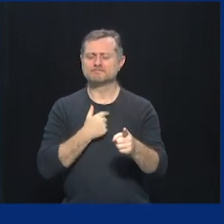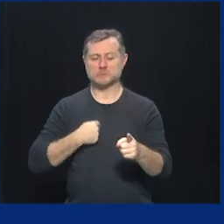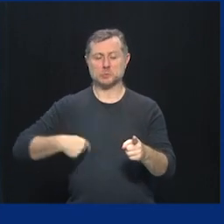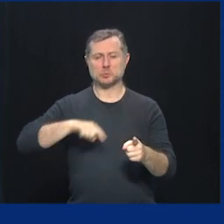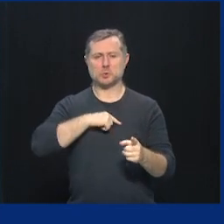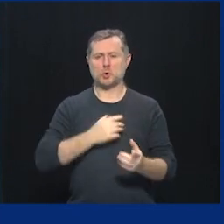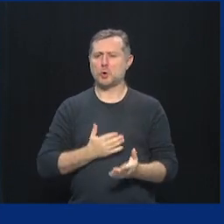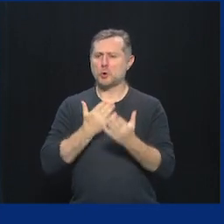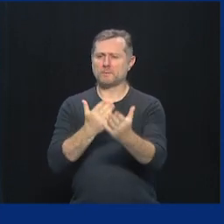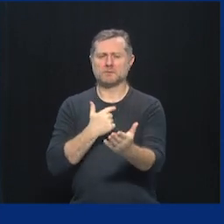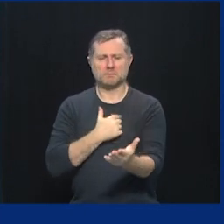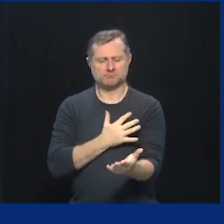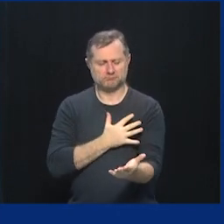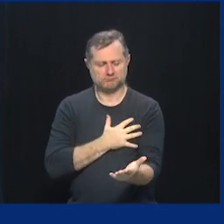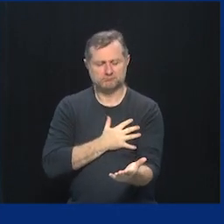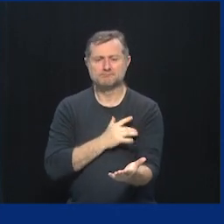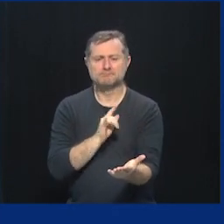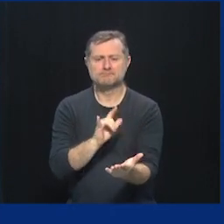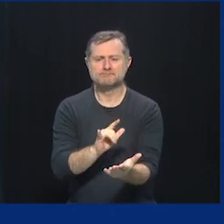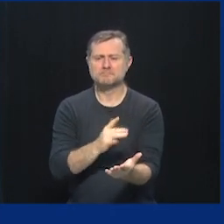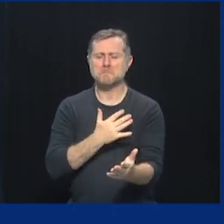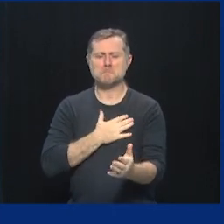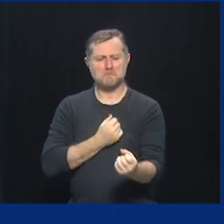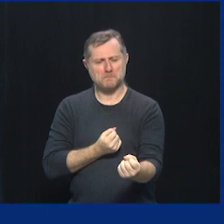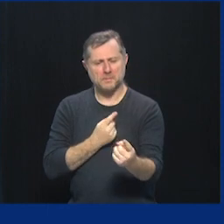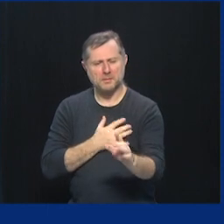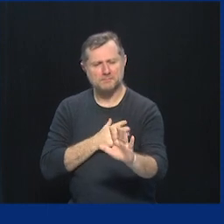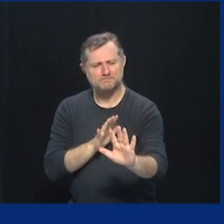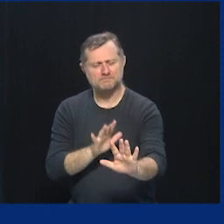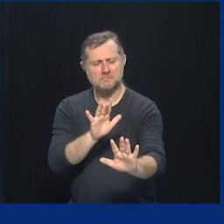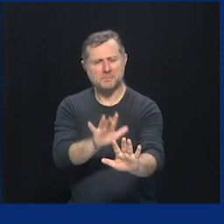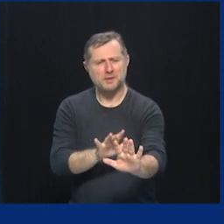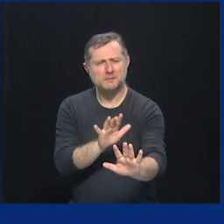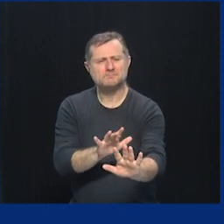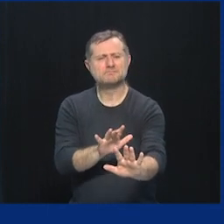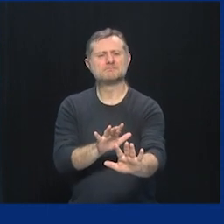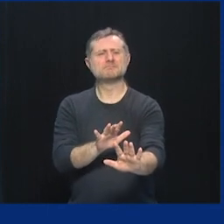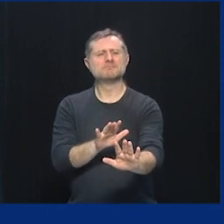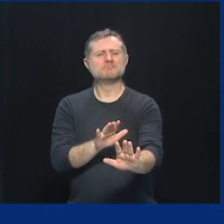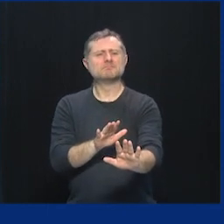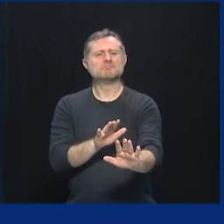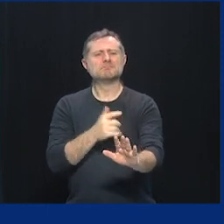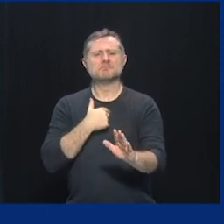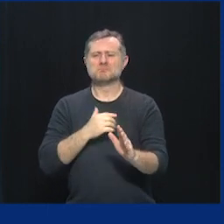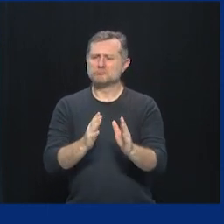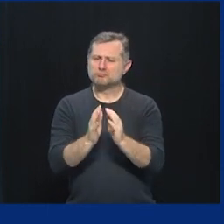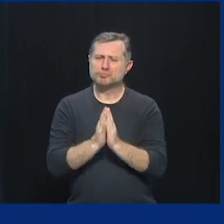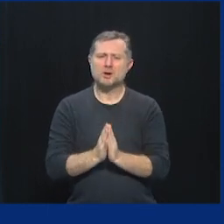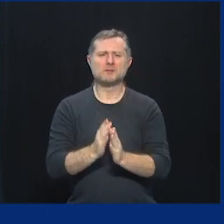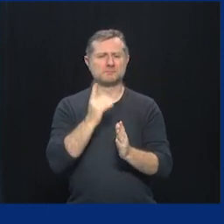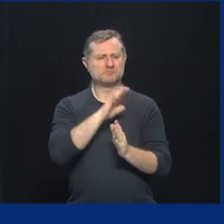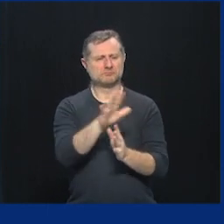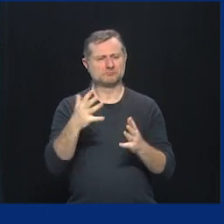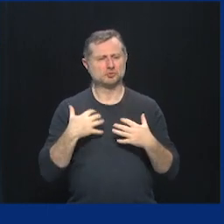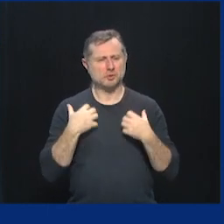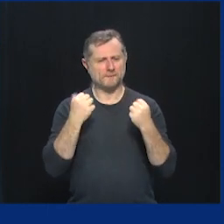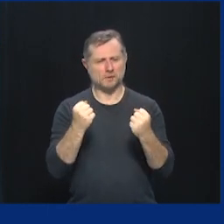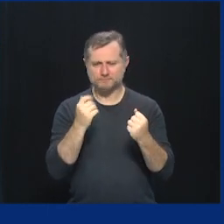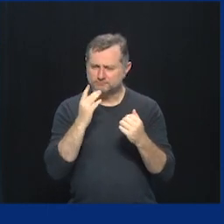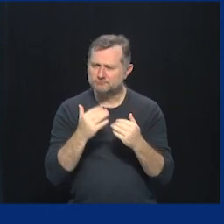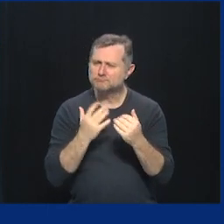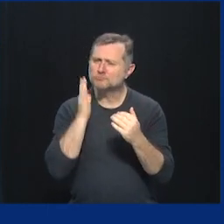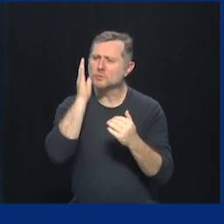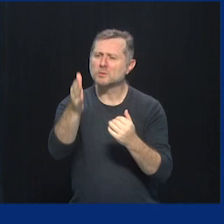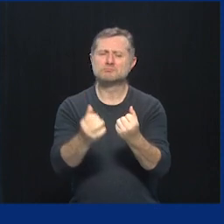our condolences, and our wishes for their healing, and we'll be there to support them. And this is all precipitated